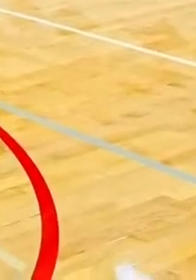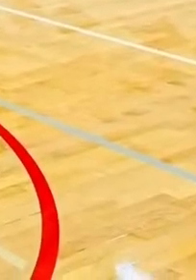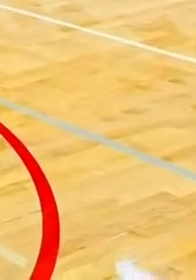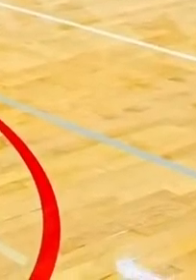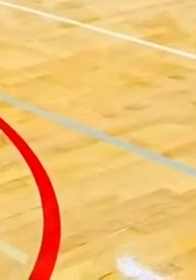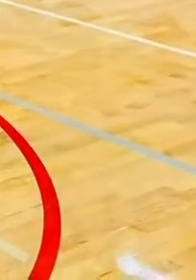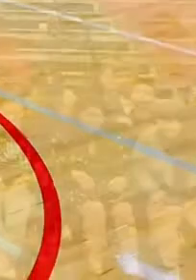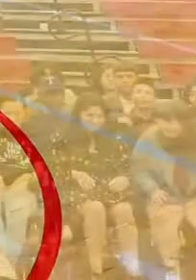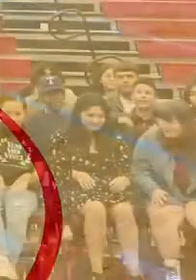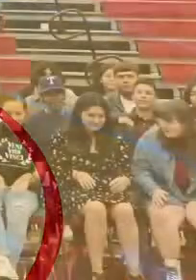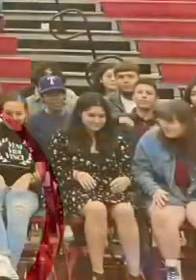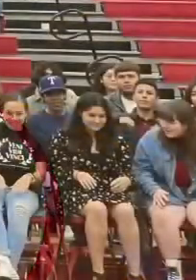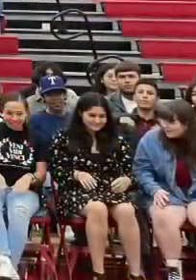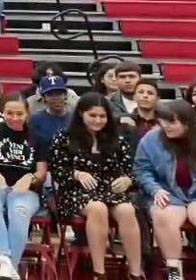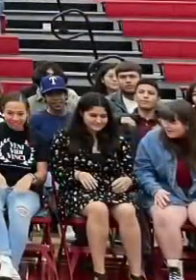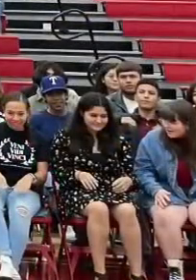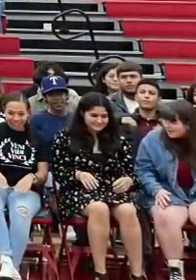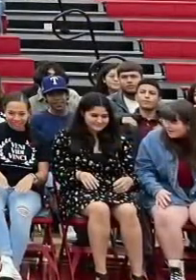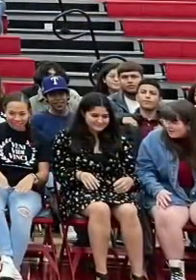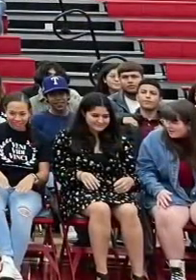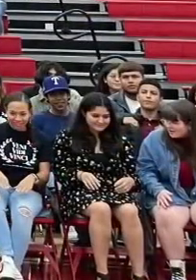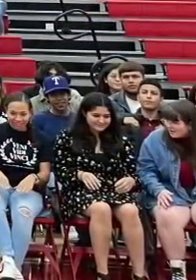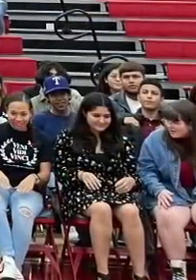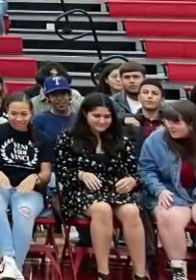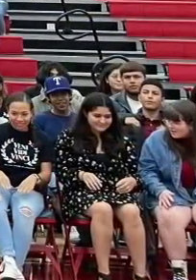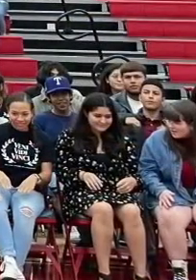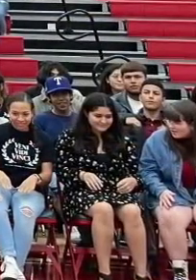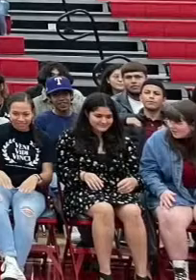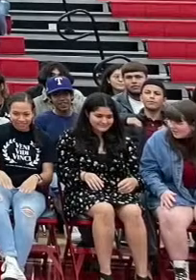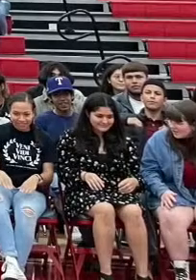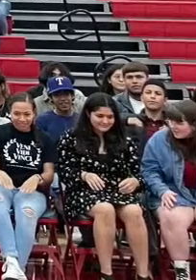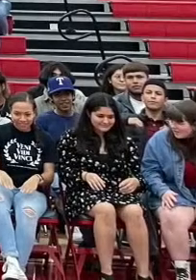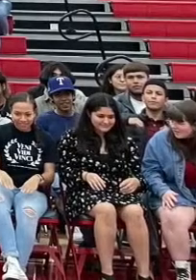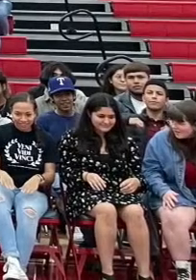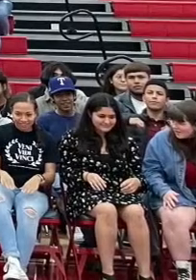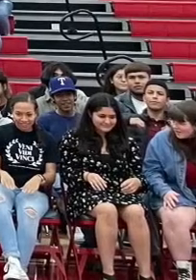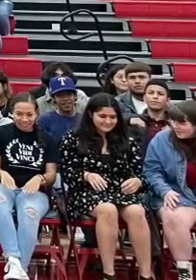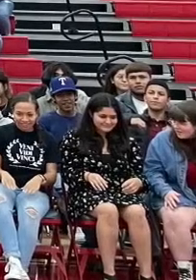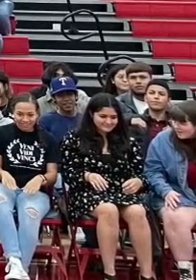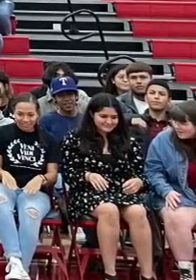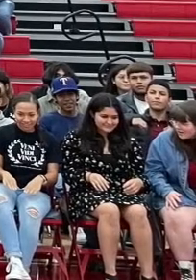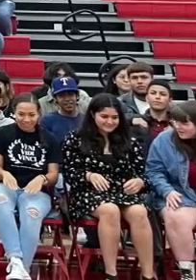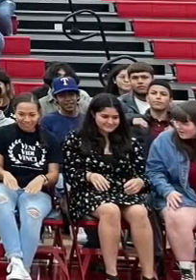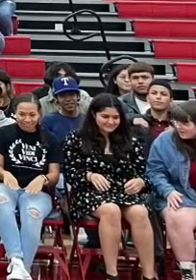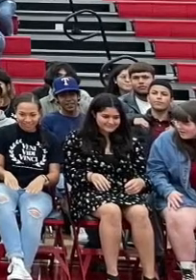And when that sun goes down, hope you raise your cup.